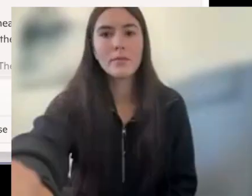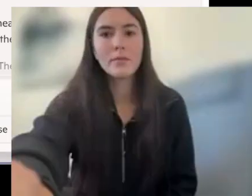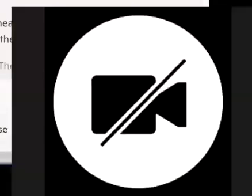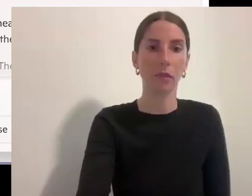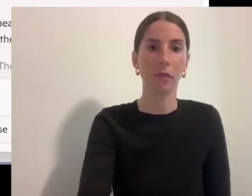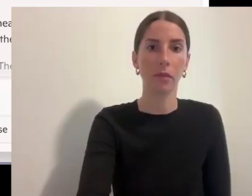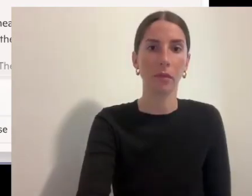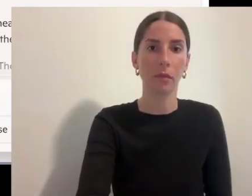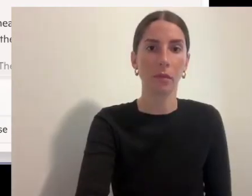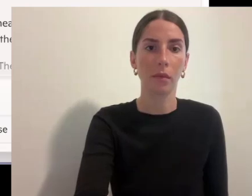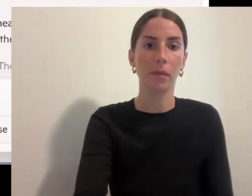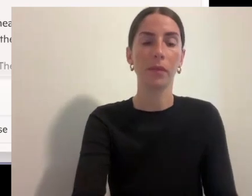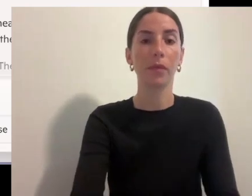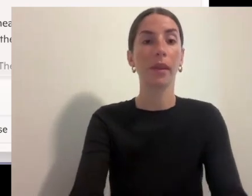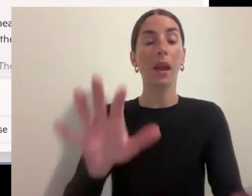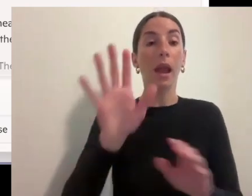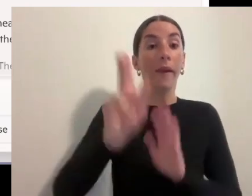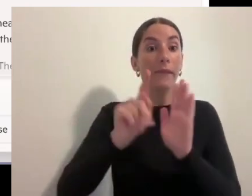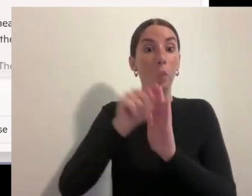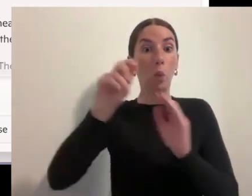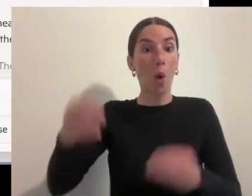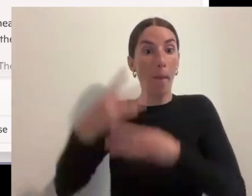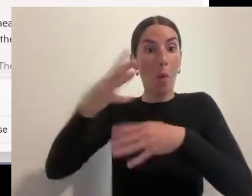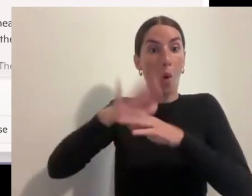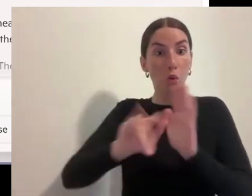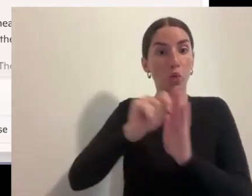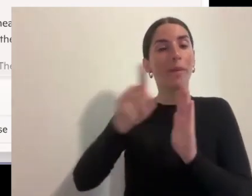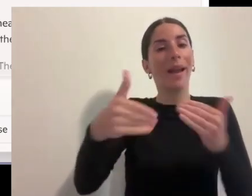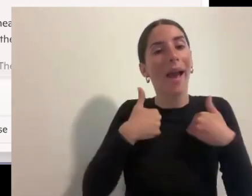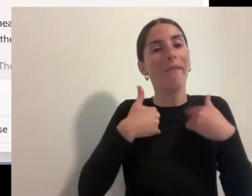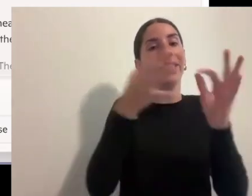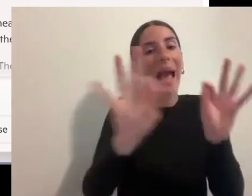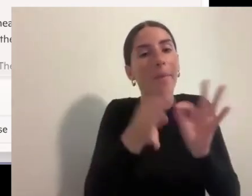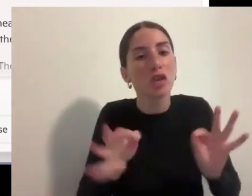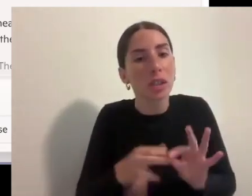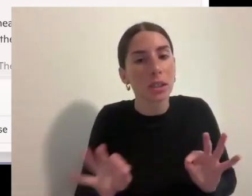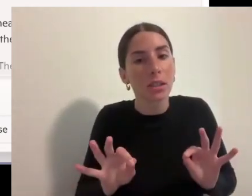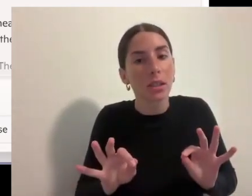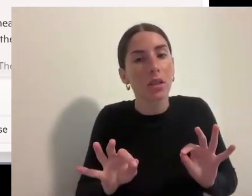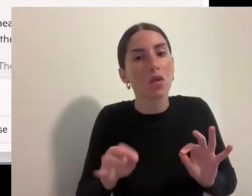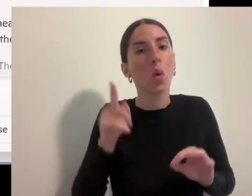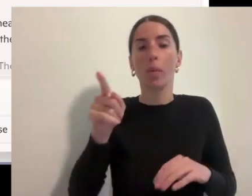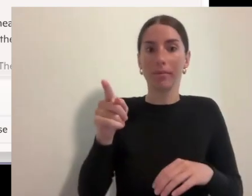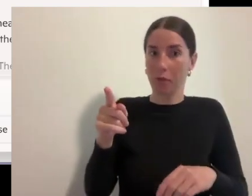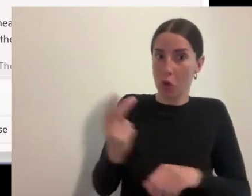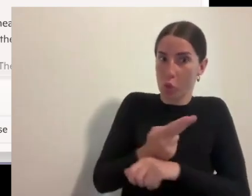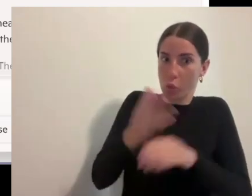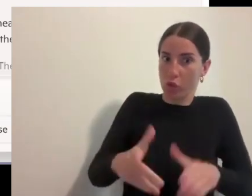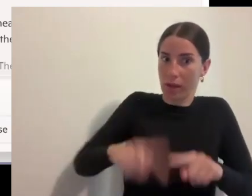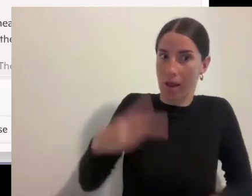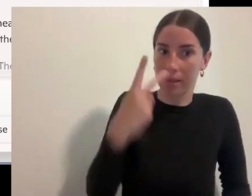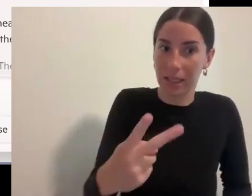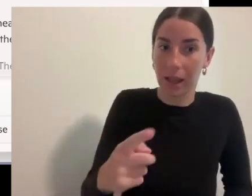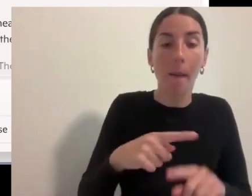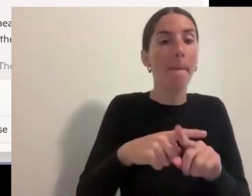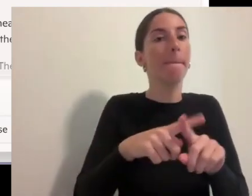part, videos that are uploaded to YouTube have transcriptions. Transcriptions that users cannot see, but they are used to generate